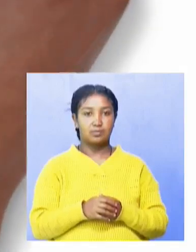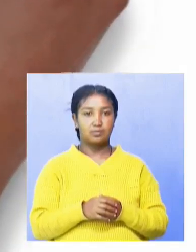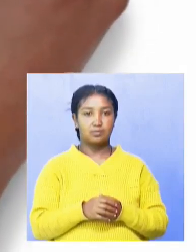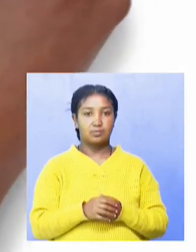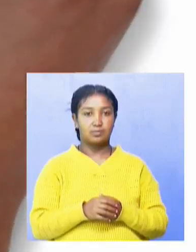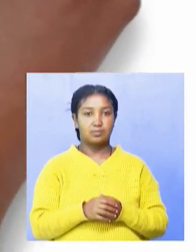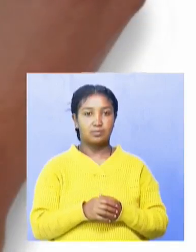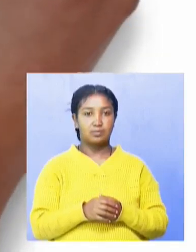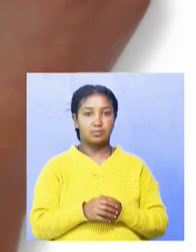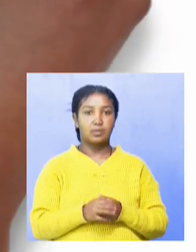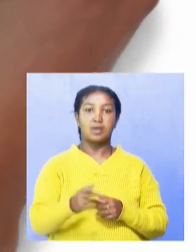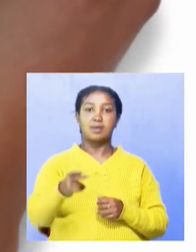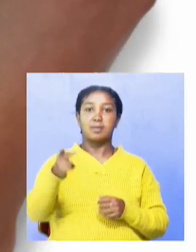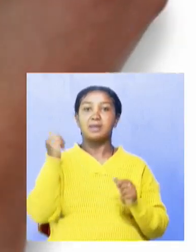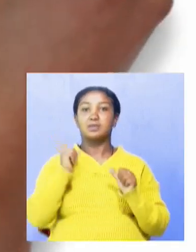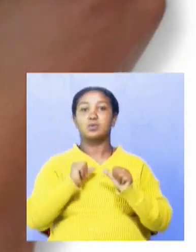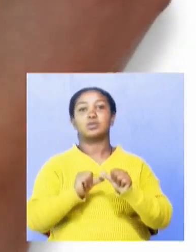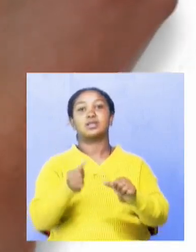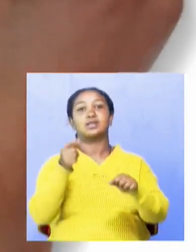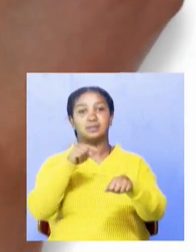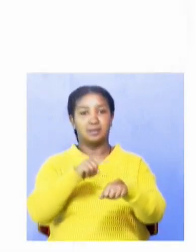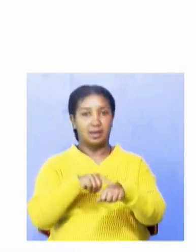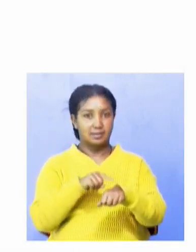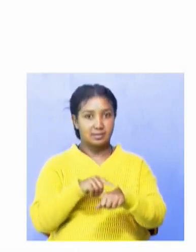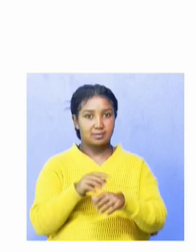in past continuous tense.